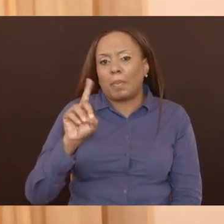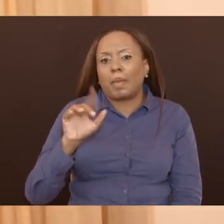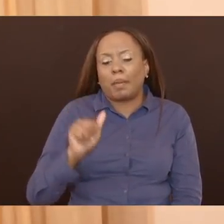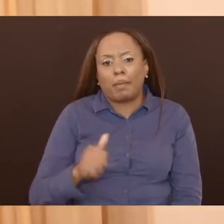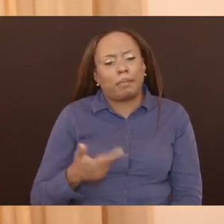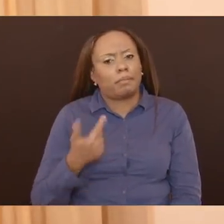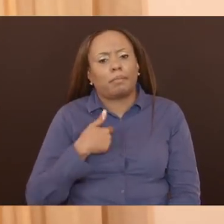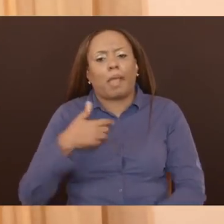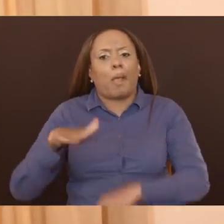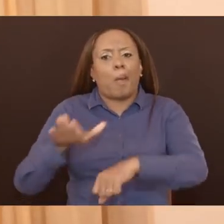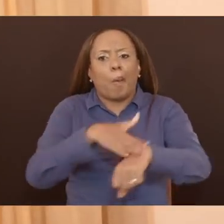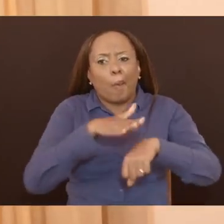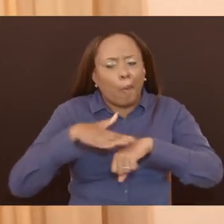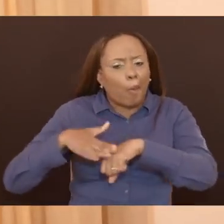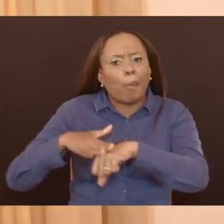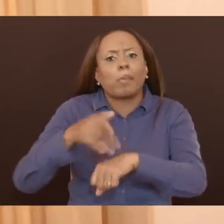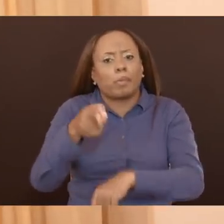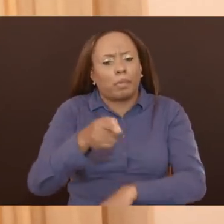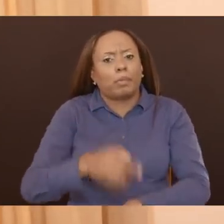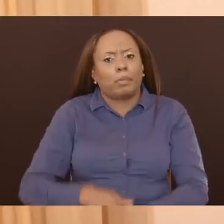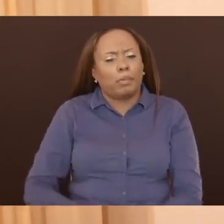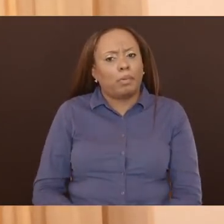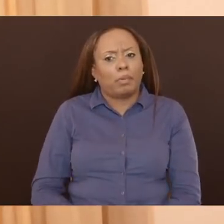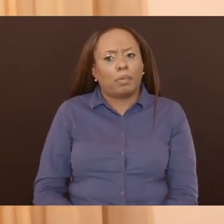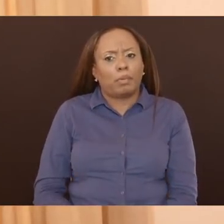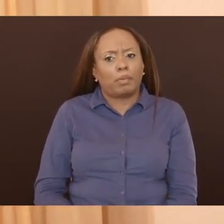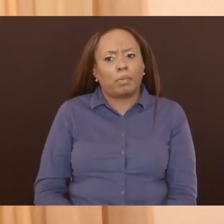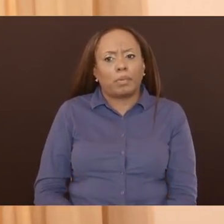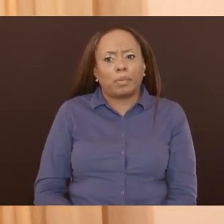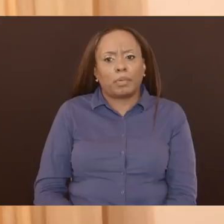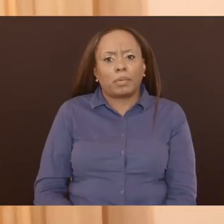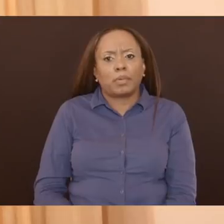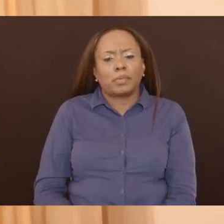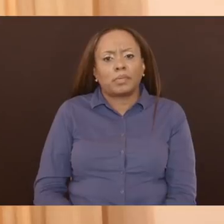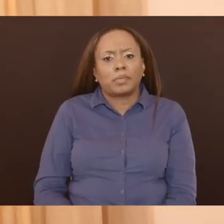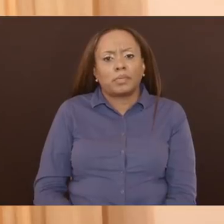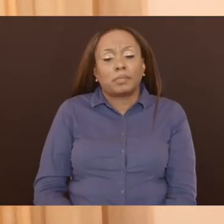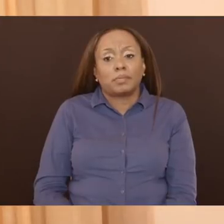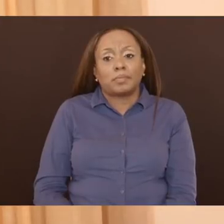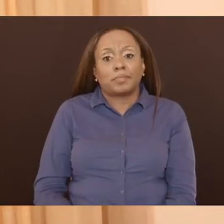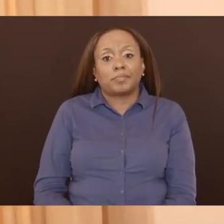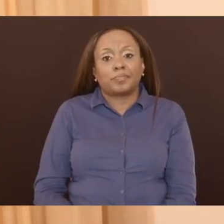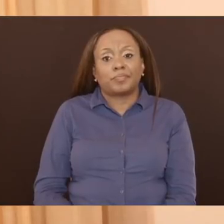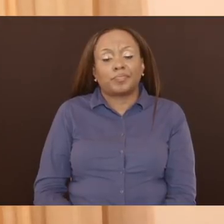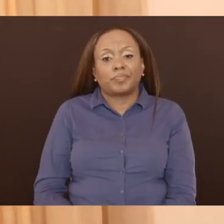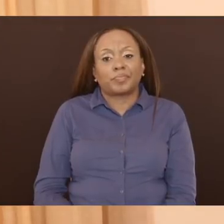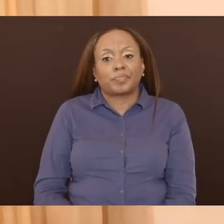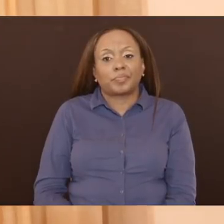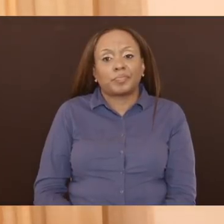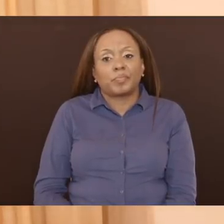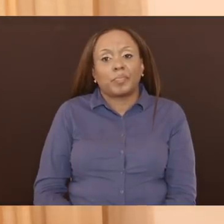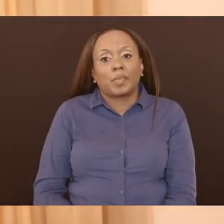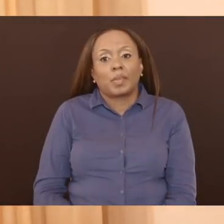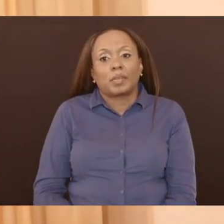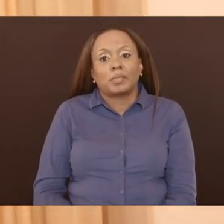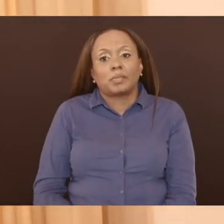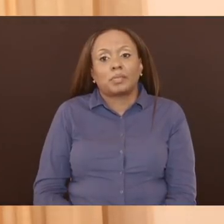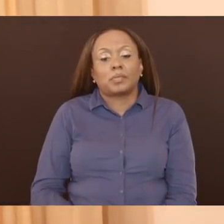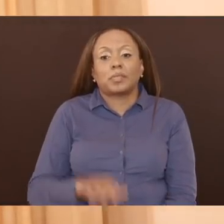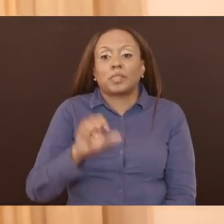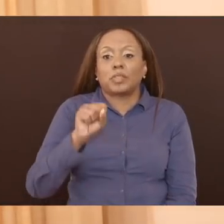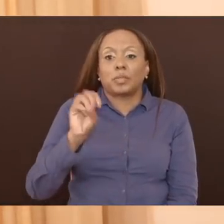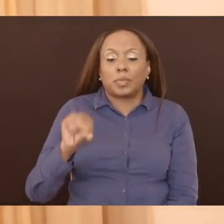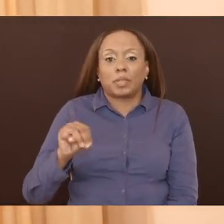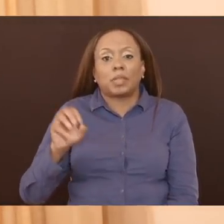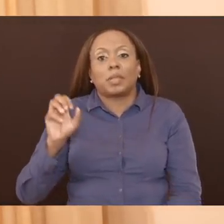we've warned you as a government, that social media can be as enlightening as it can